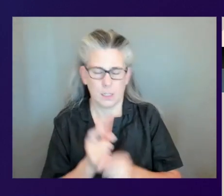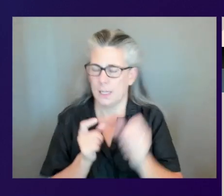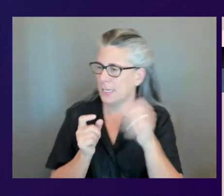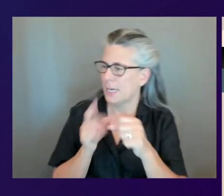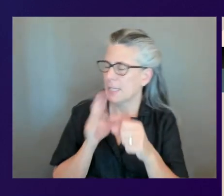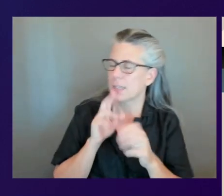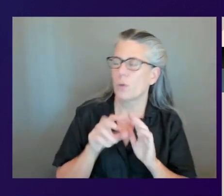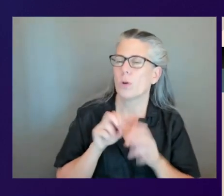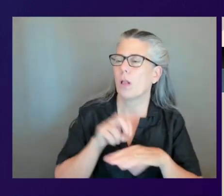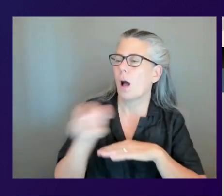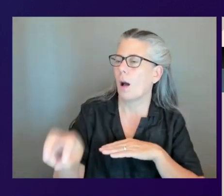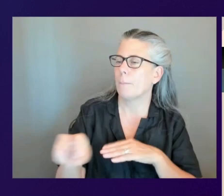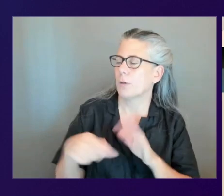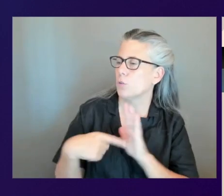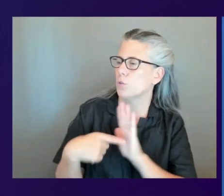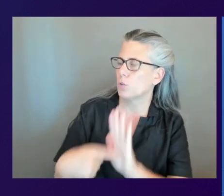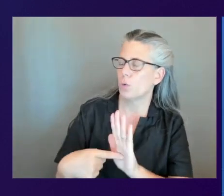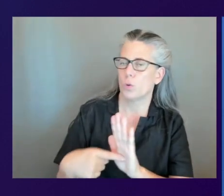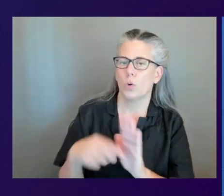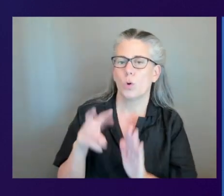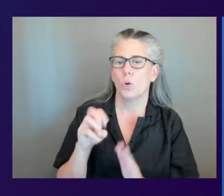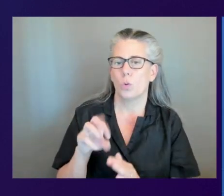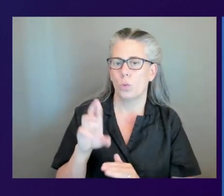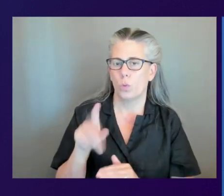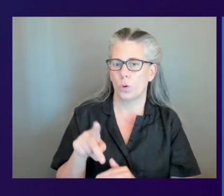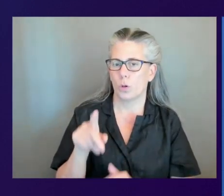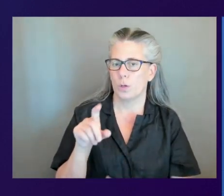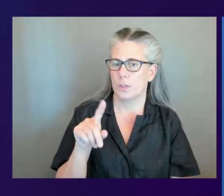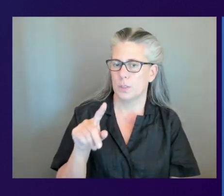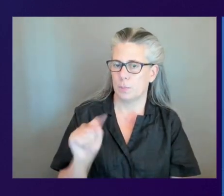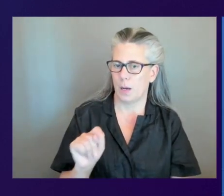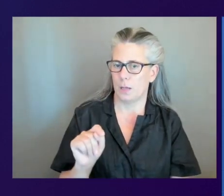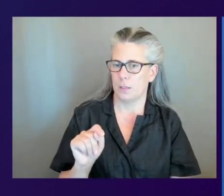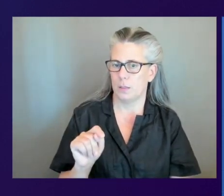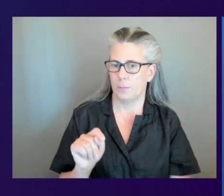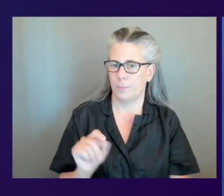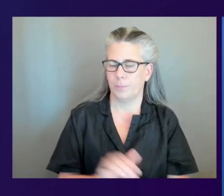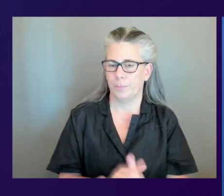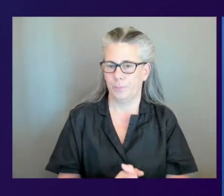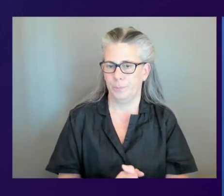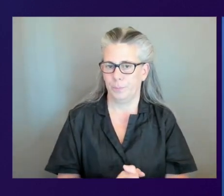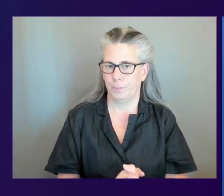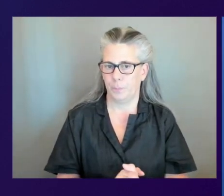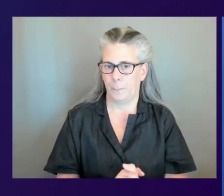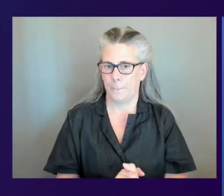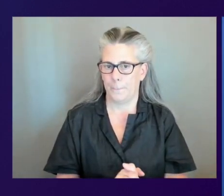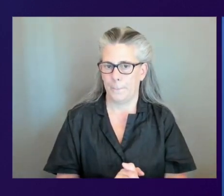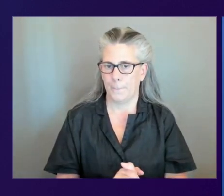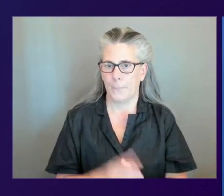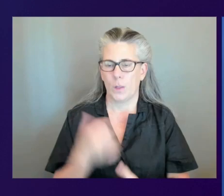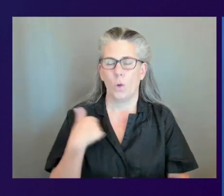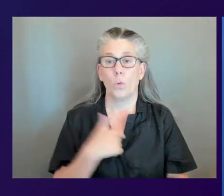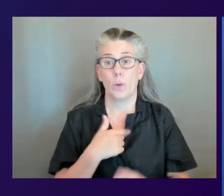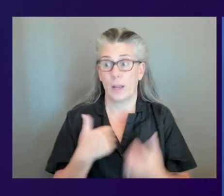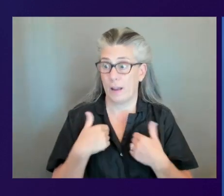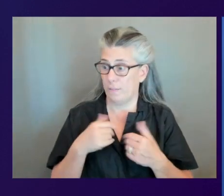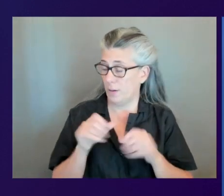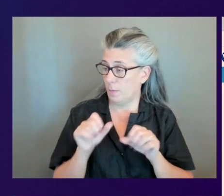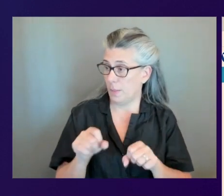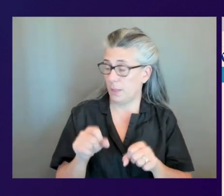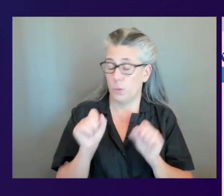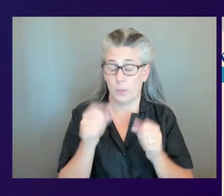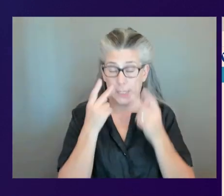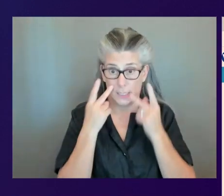to Workspot Watch real quick because I think that's where you'll see. So we have this ability to see everything that's going